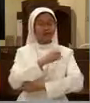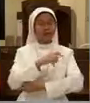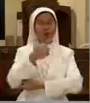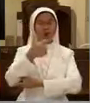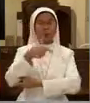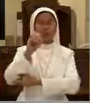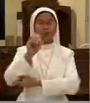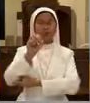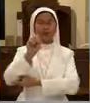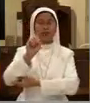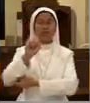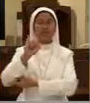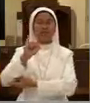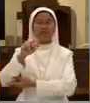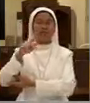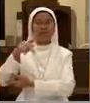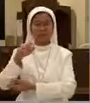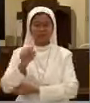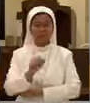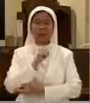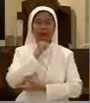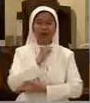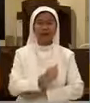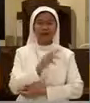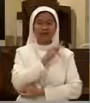Paninira. Hindi po yan ang mission.